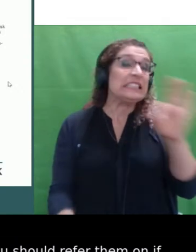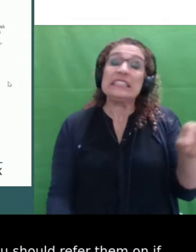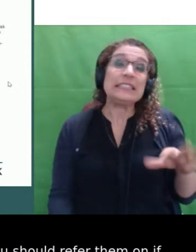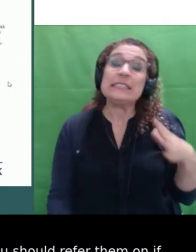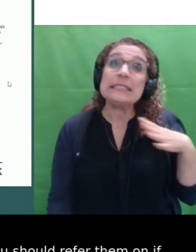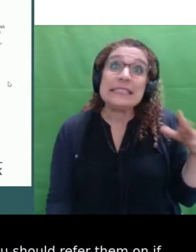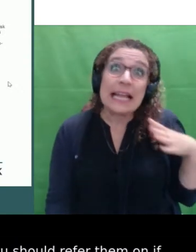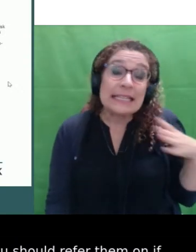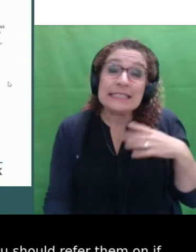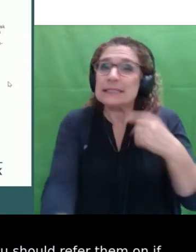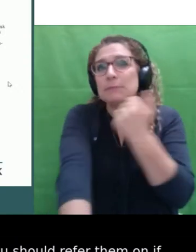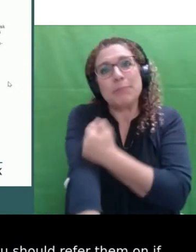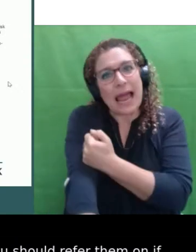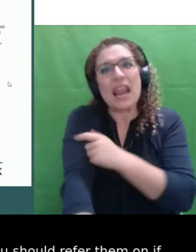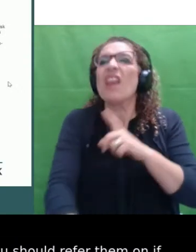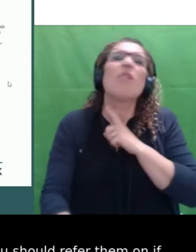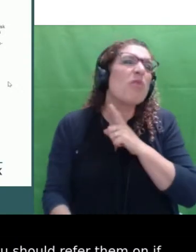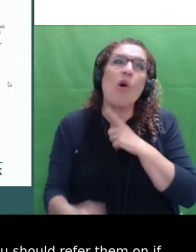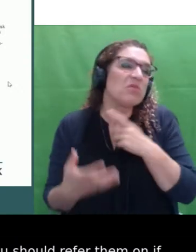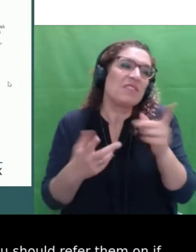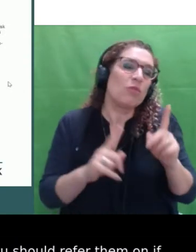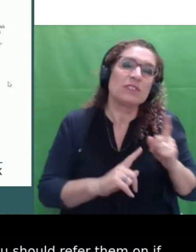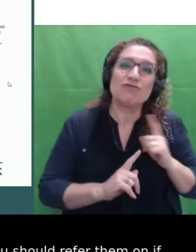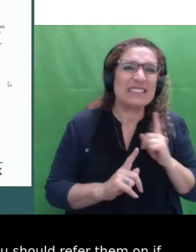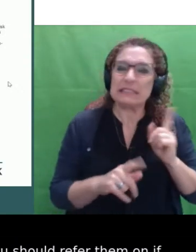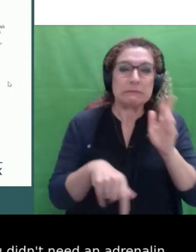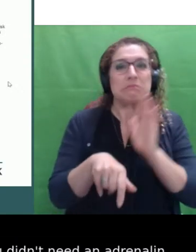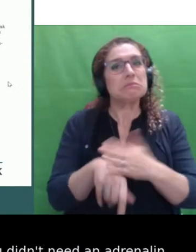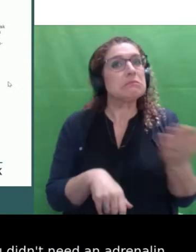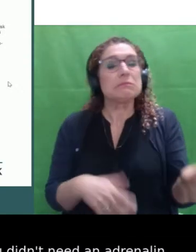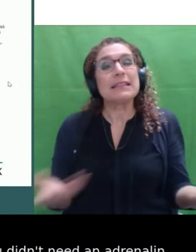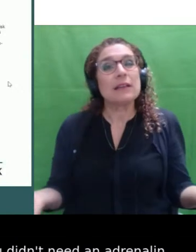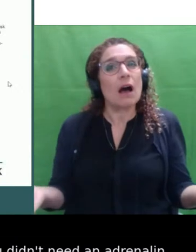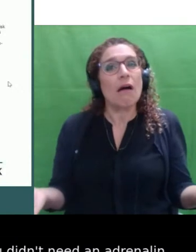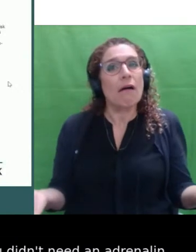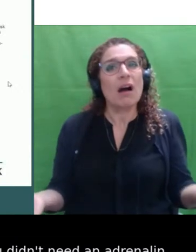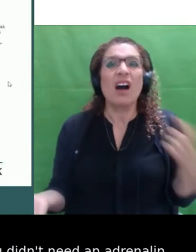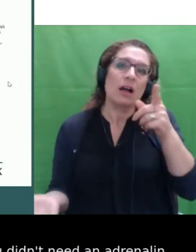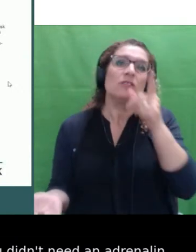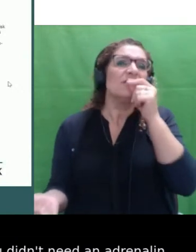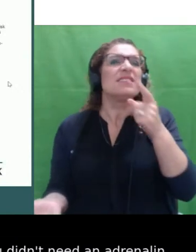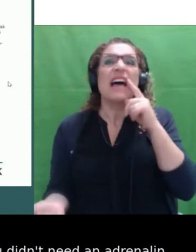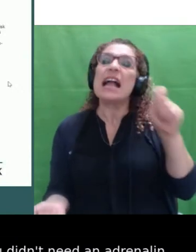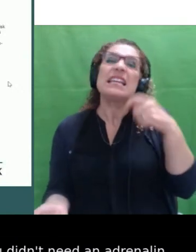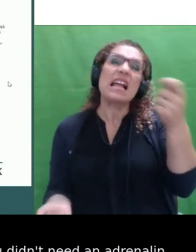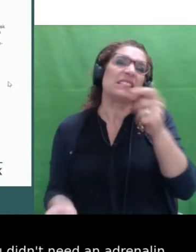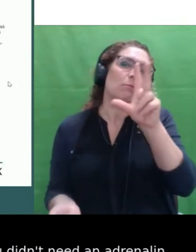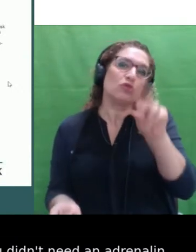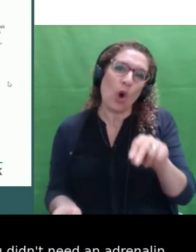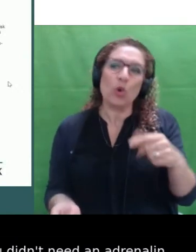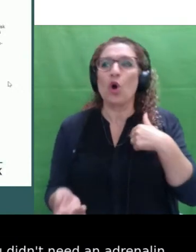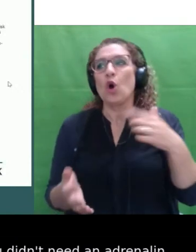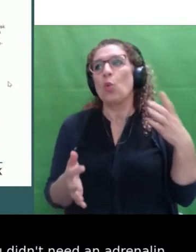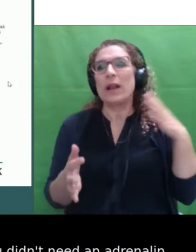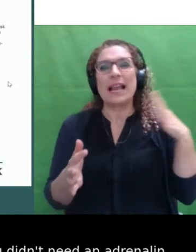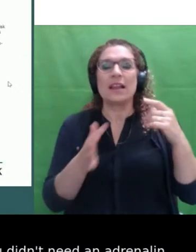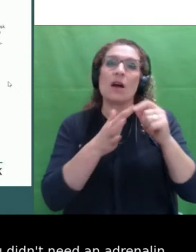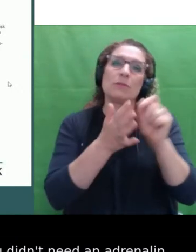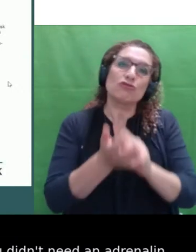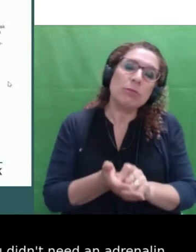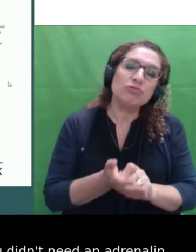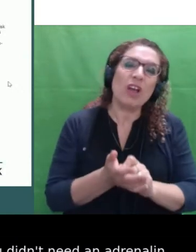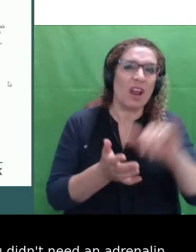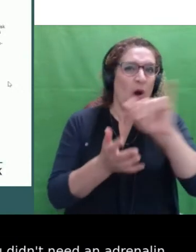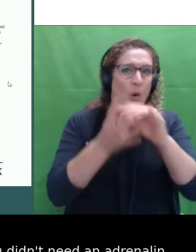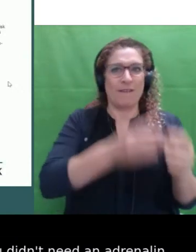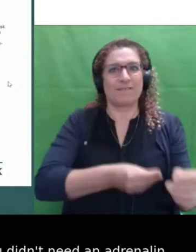because xy and said it's not a big deal we would just say next time don't renew the prescription or hand it back into pharmacy we're certainly not